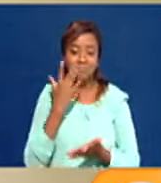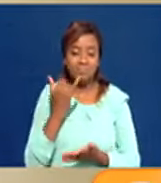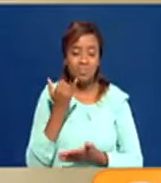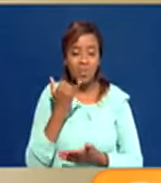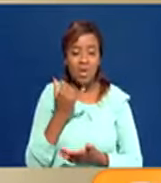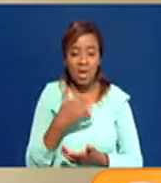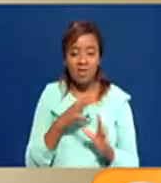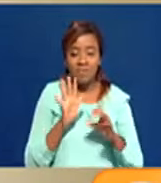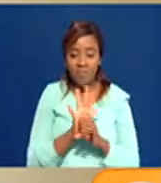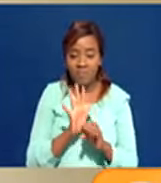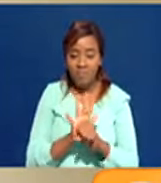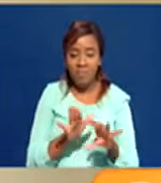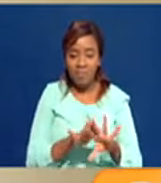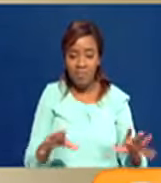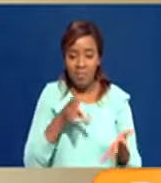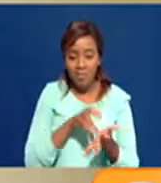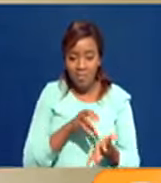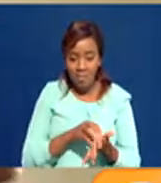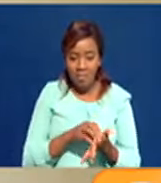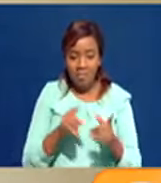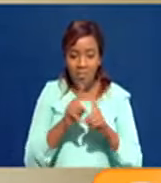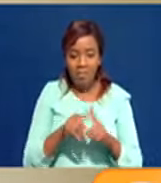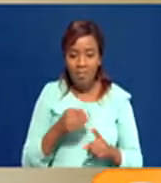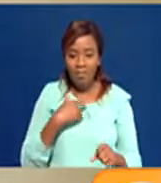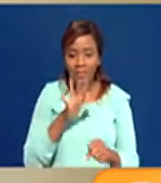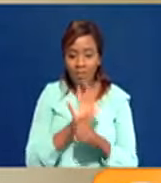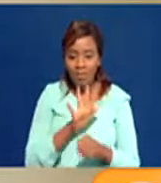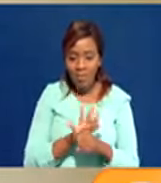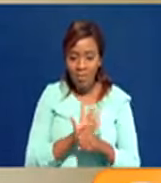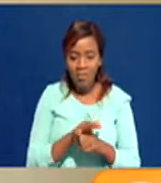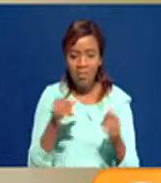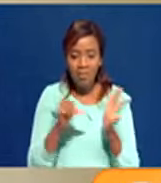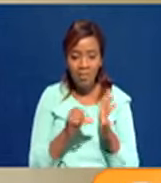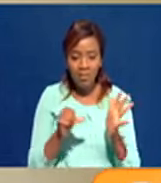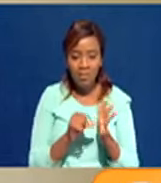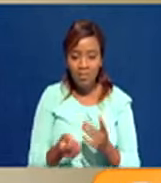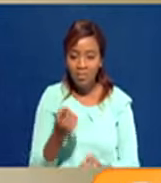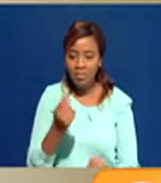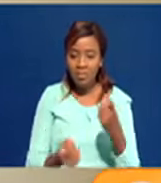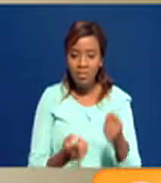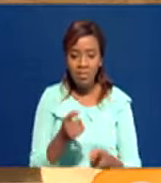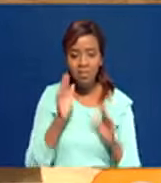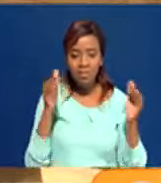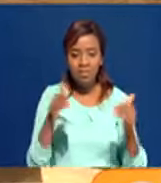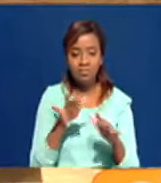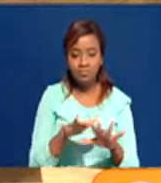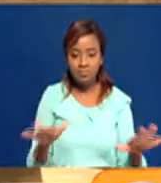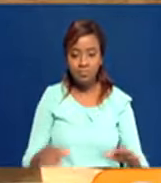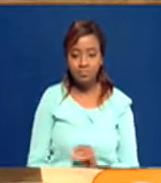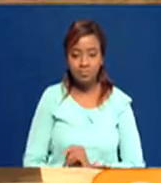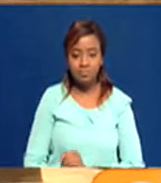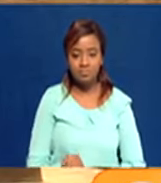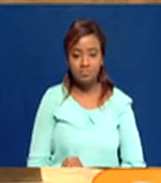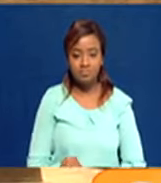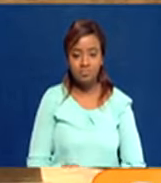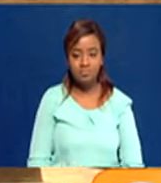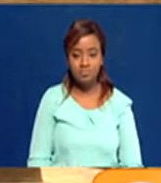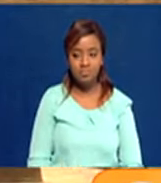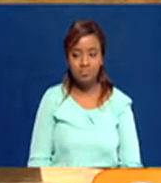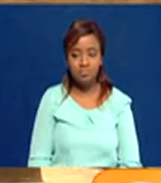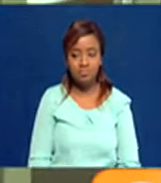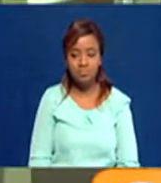of land cases. That is why we have a lot of problems as far as land is concerned. We are right